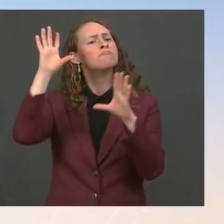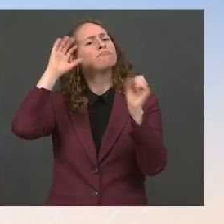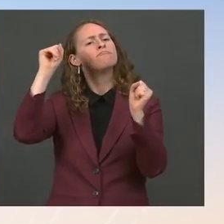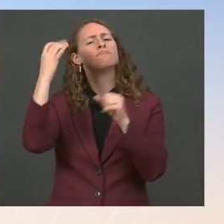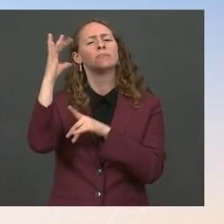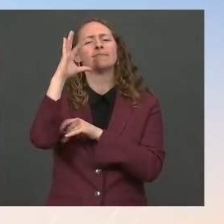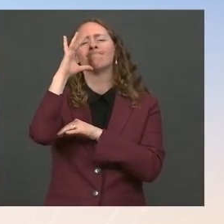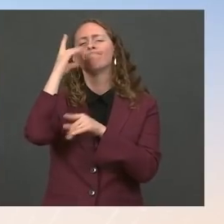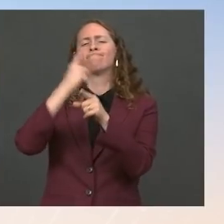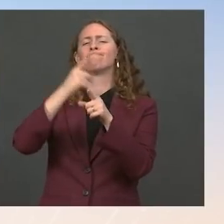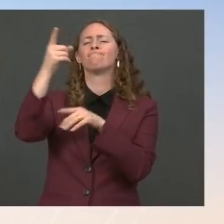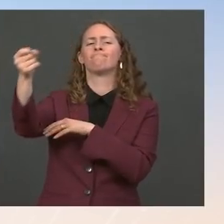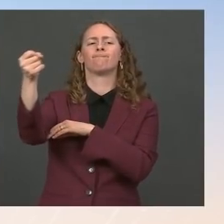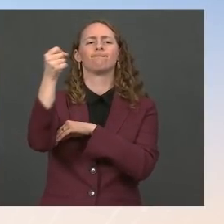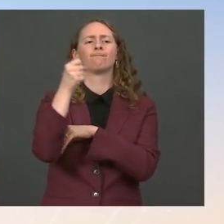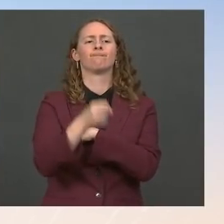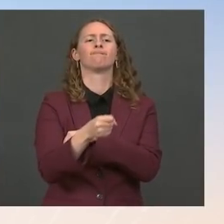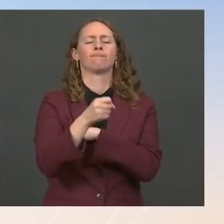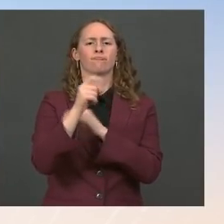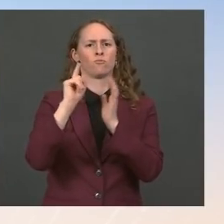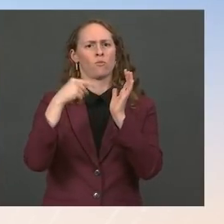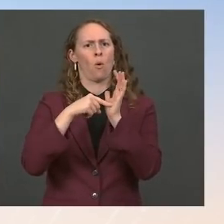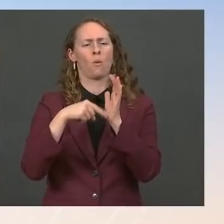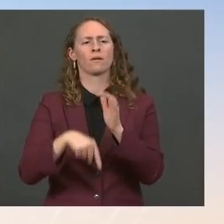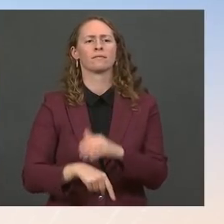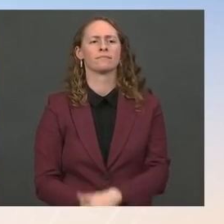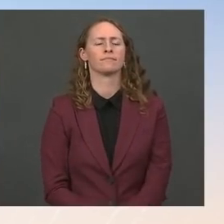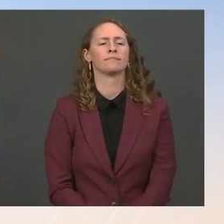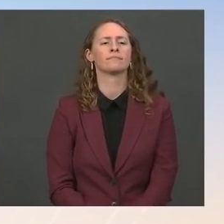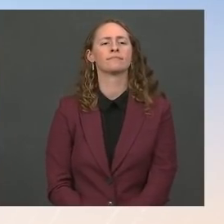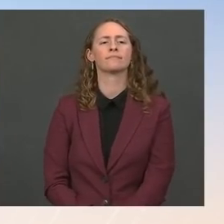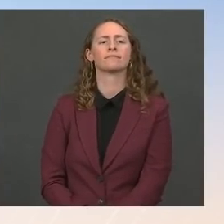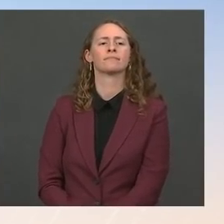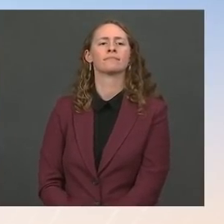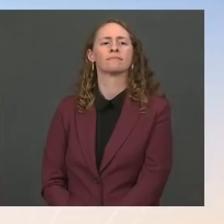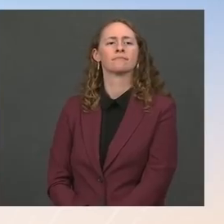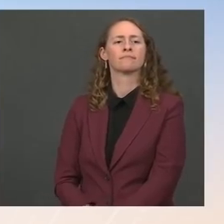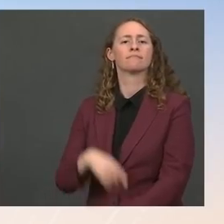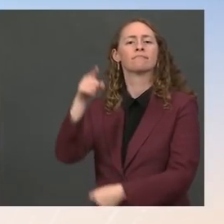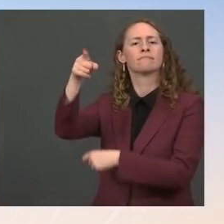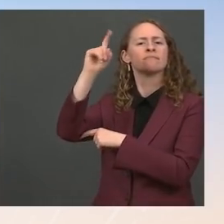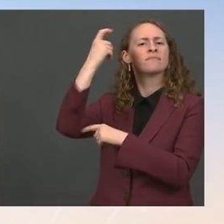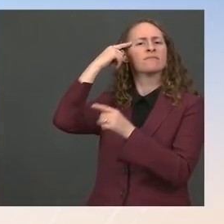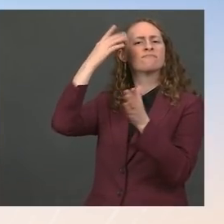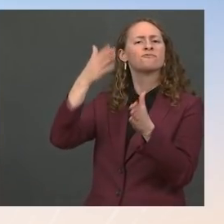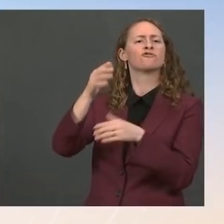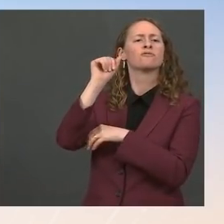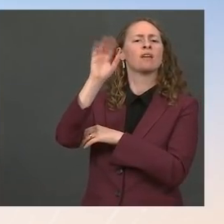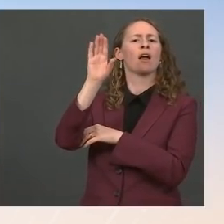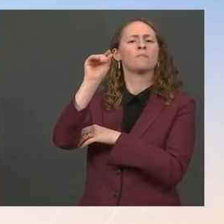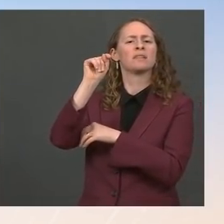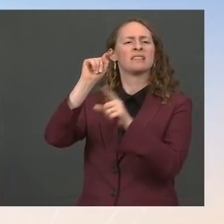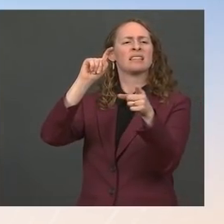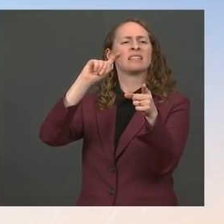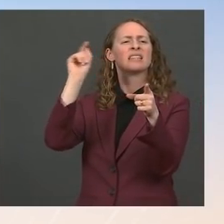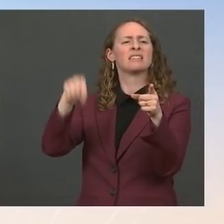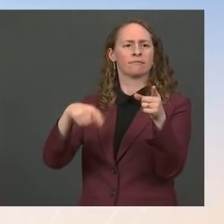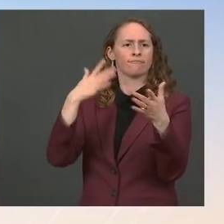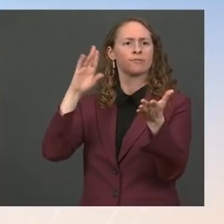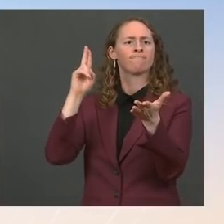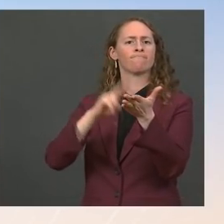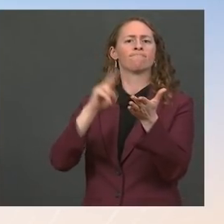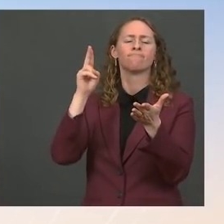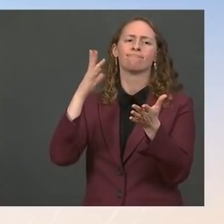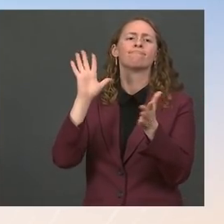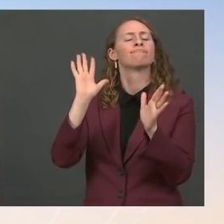an important role. Lastly, Texas Governor Greg Abbott is poised to sign a bill that bars transgender youth from participating on school sports teams that align with